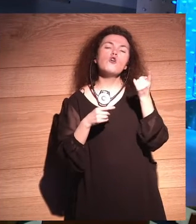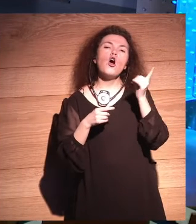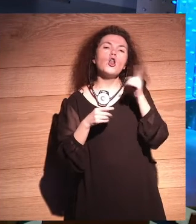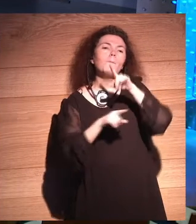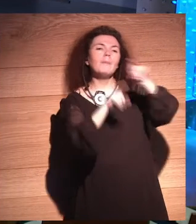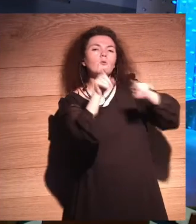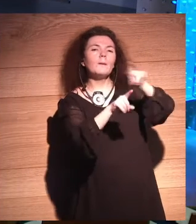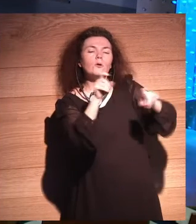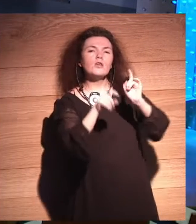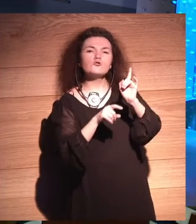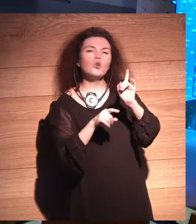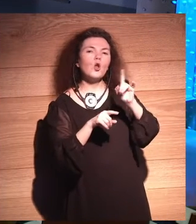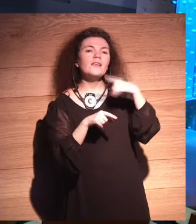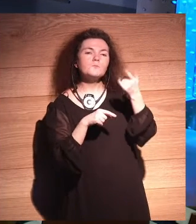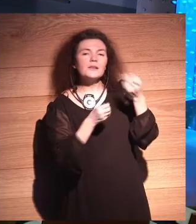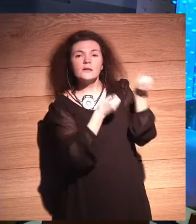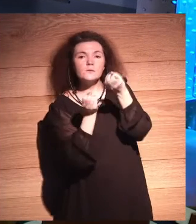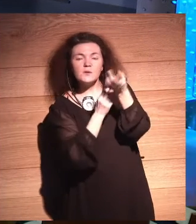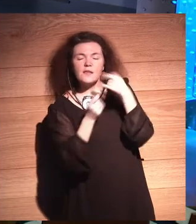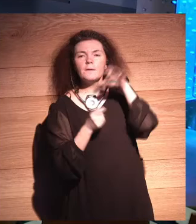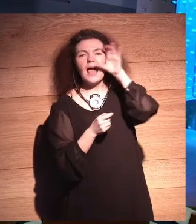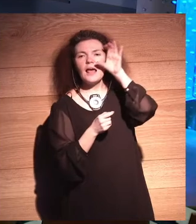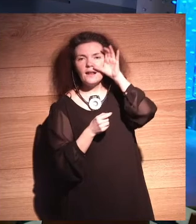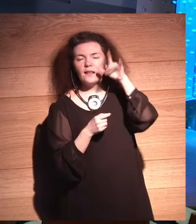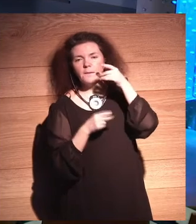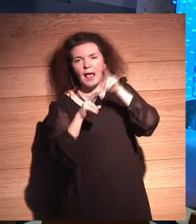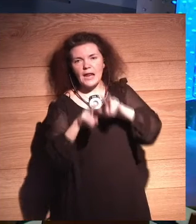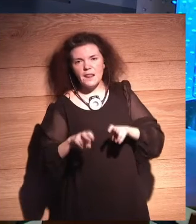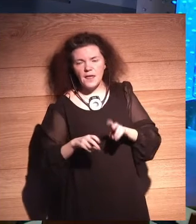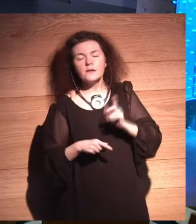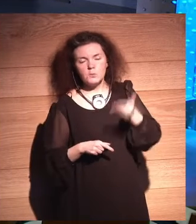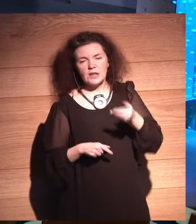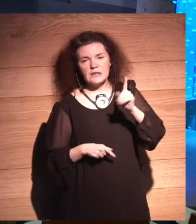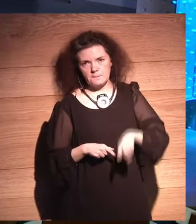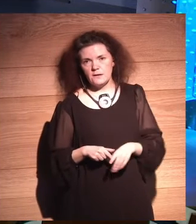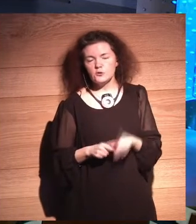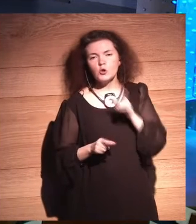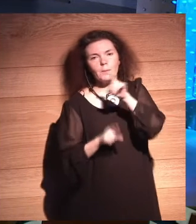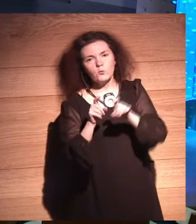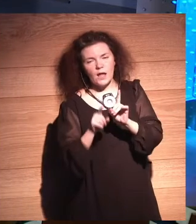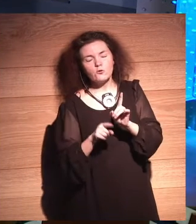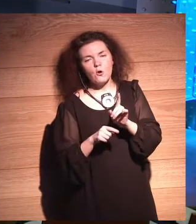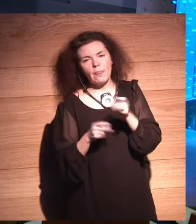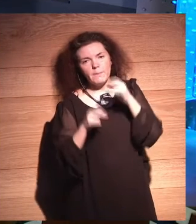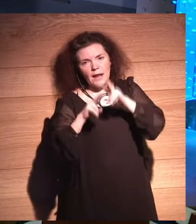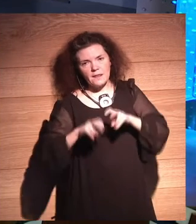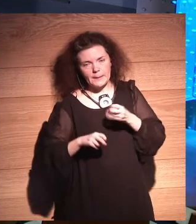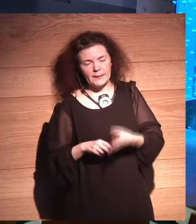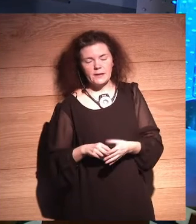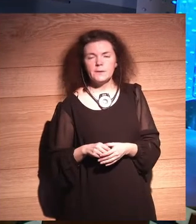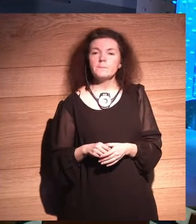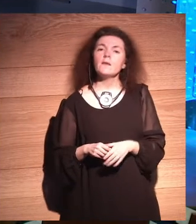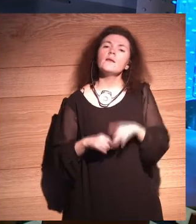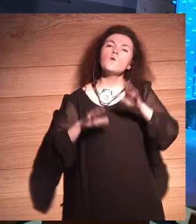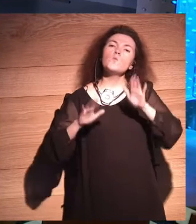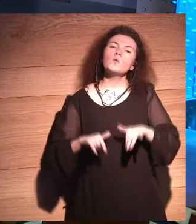that process as well to get smarter about how we do things. And finally, the last stage of law or policy making that always